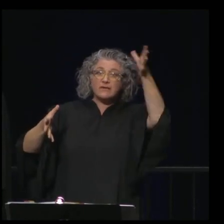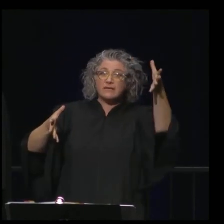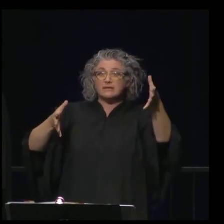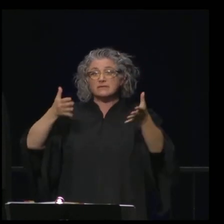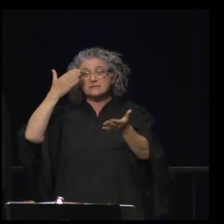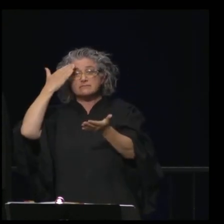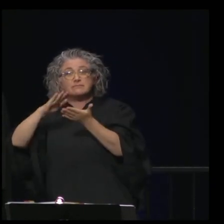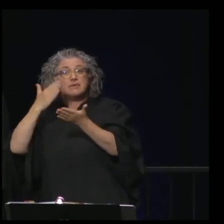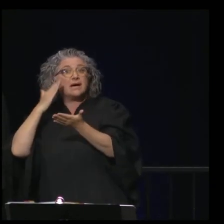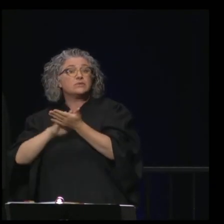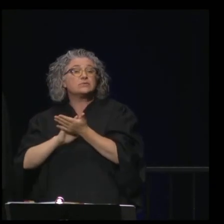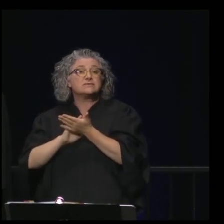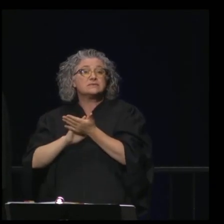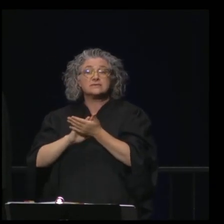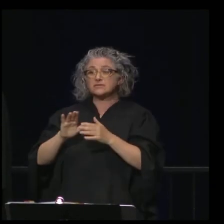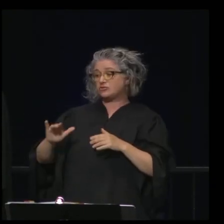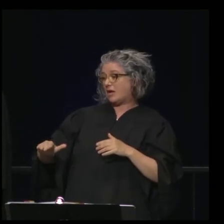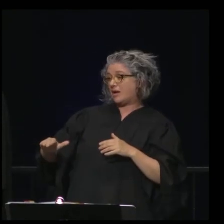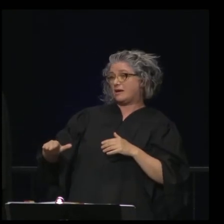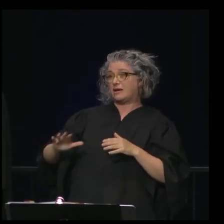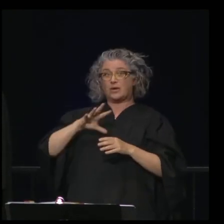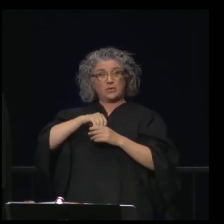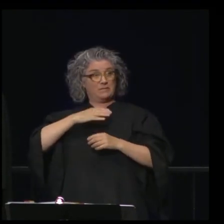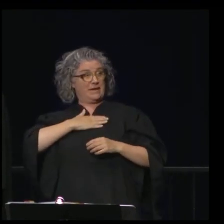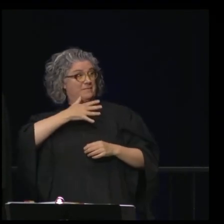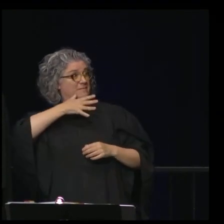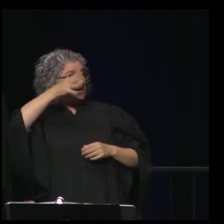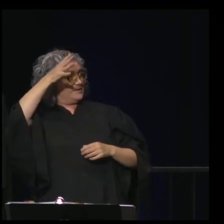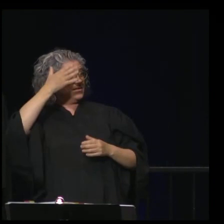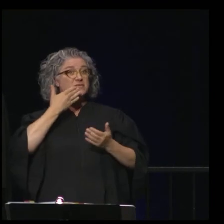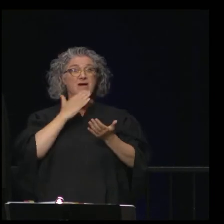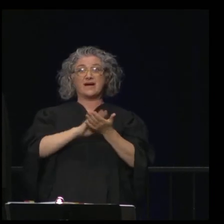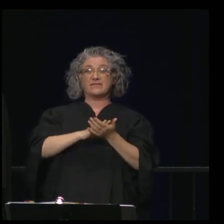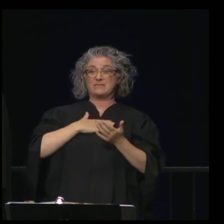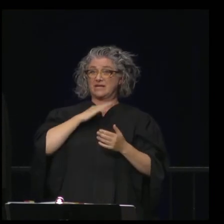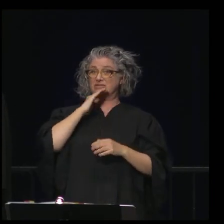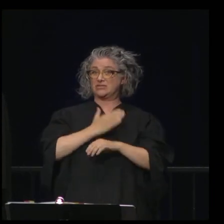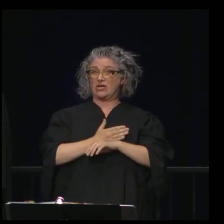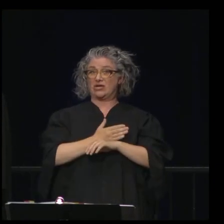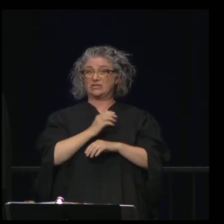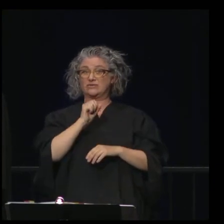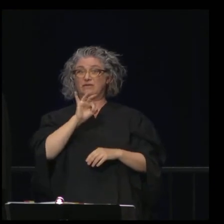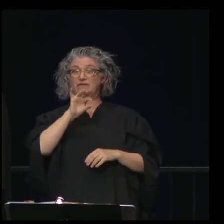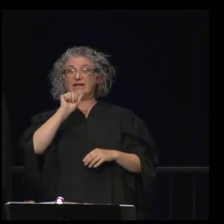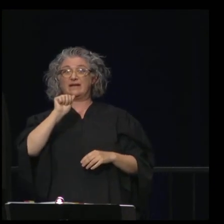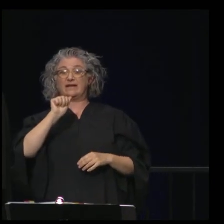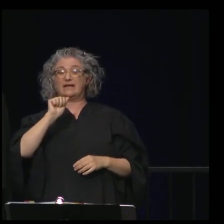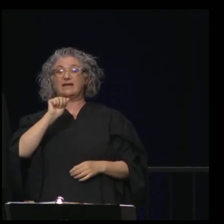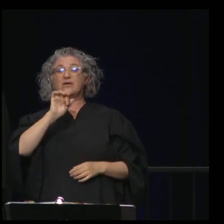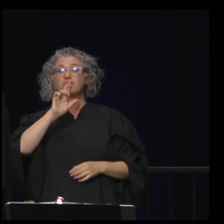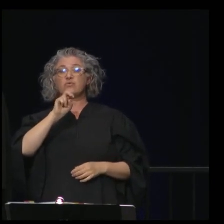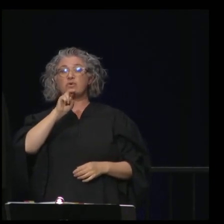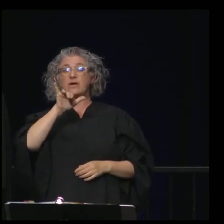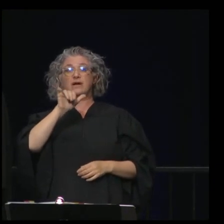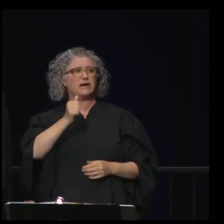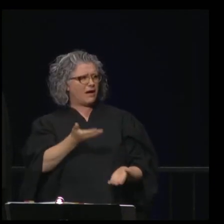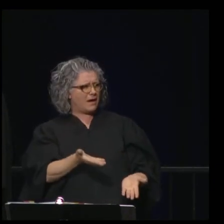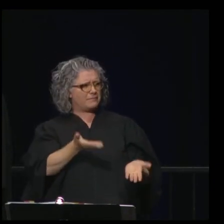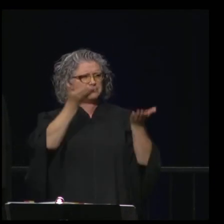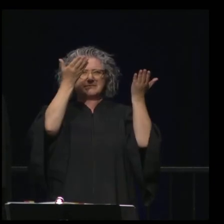a child, including my parents, my wife, and my daughters, Sophie and Roya, please stand